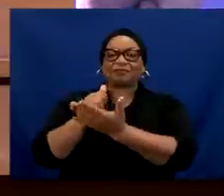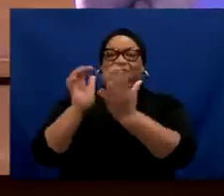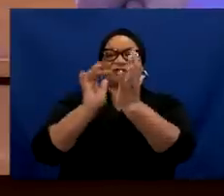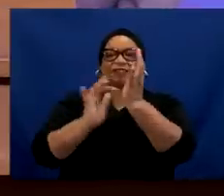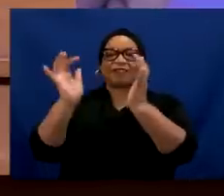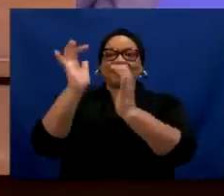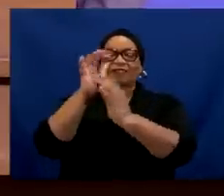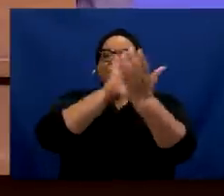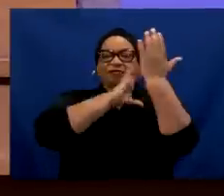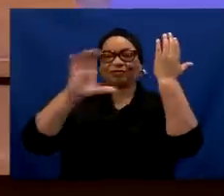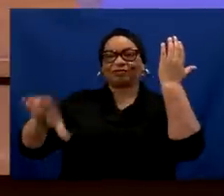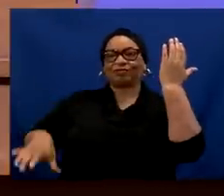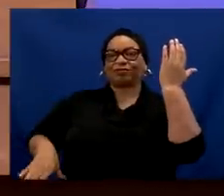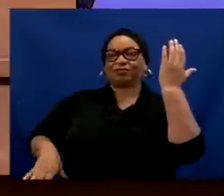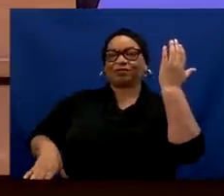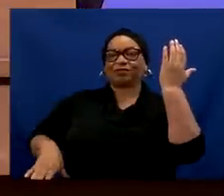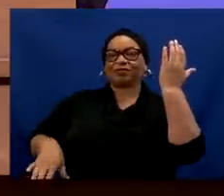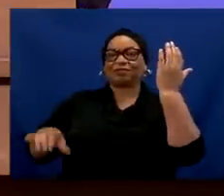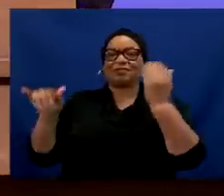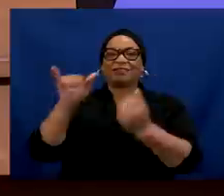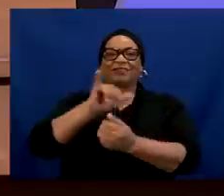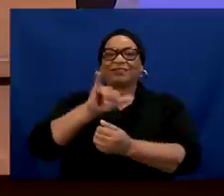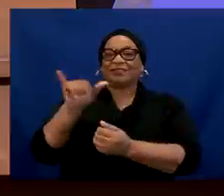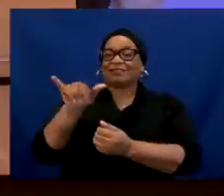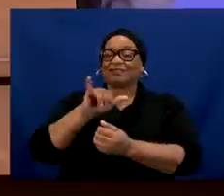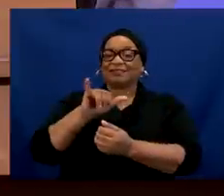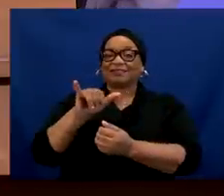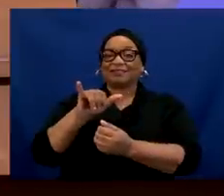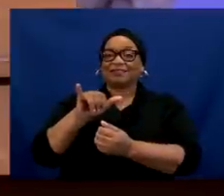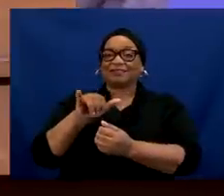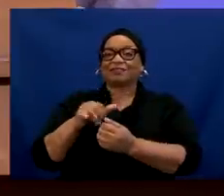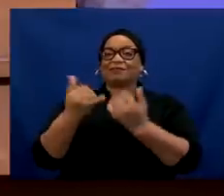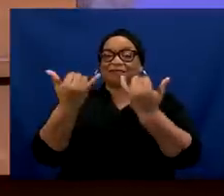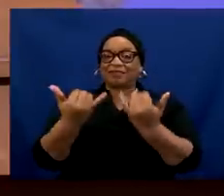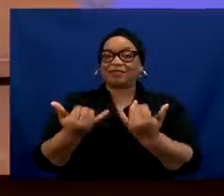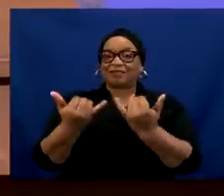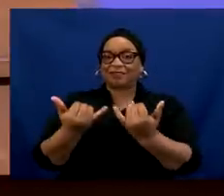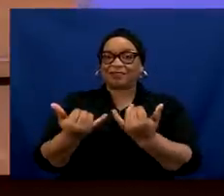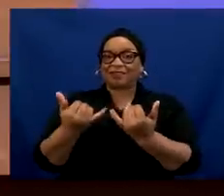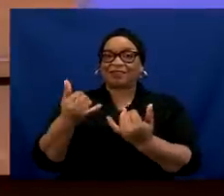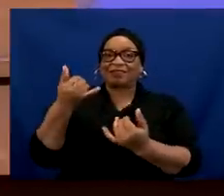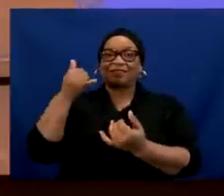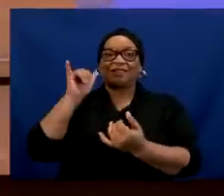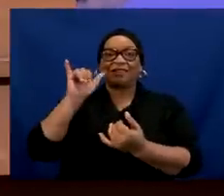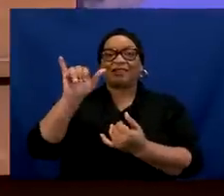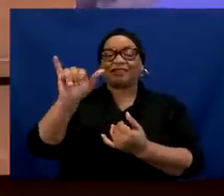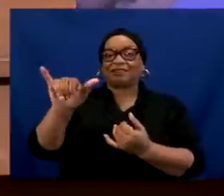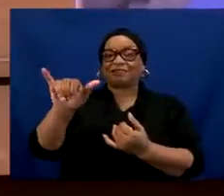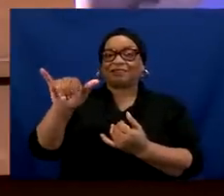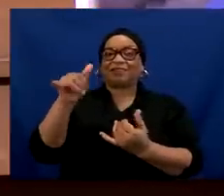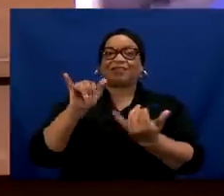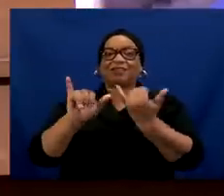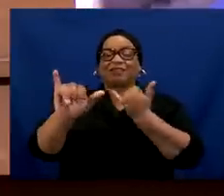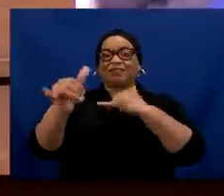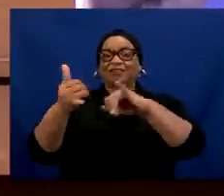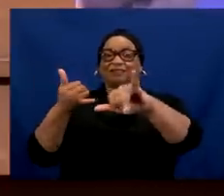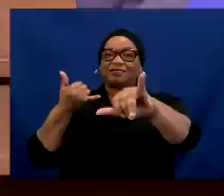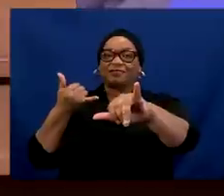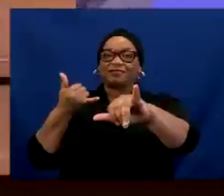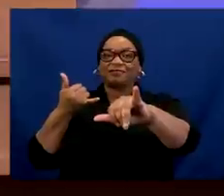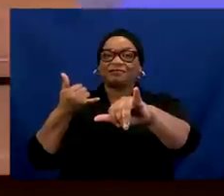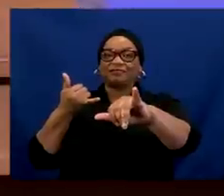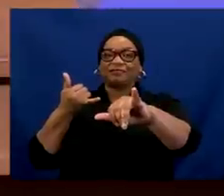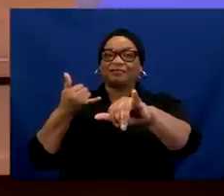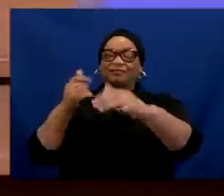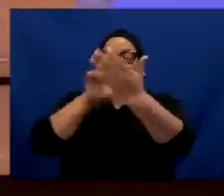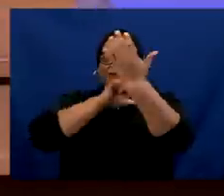Christ, the same yesterday, today, and forevermore. O